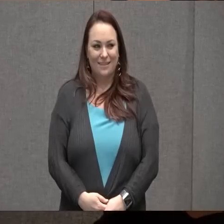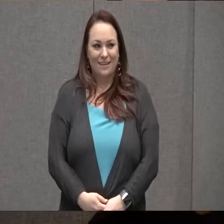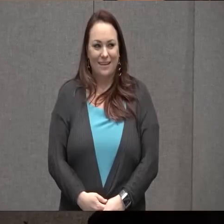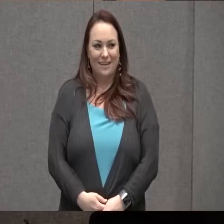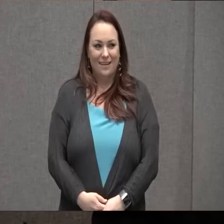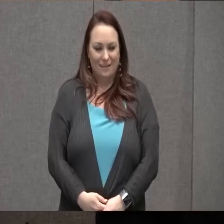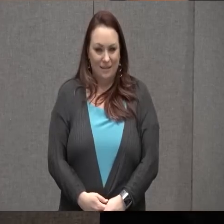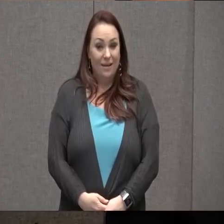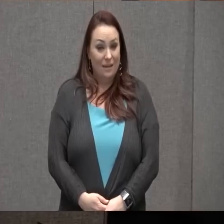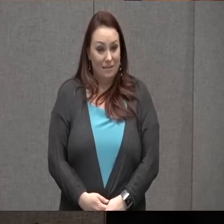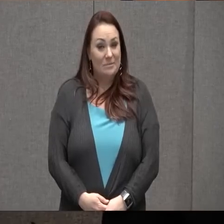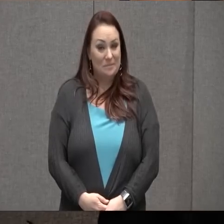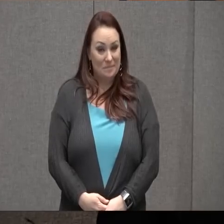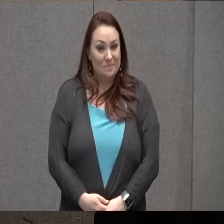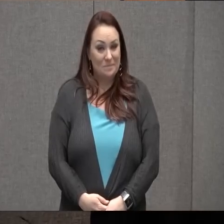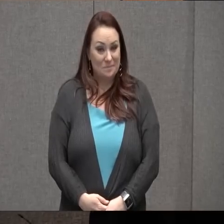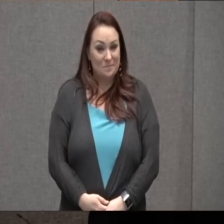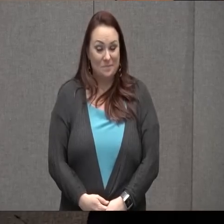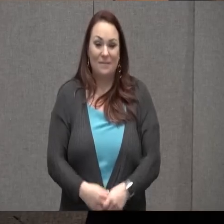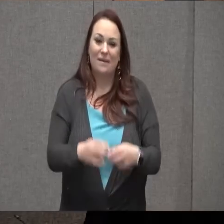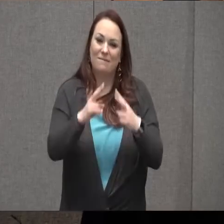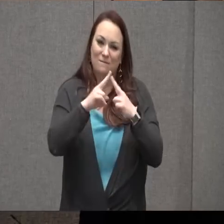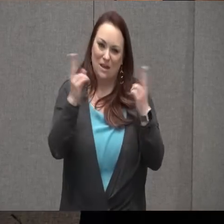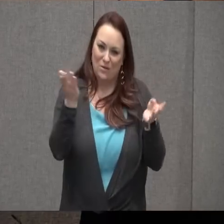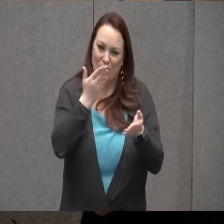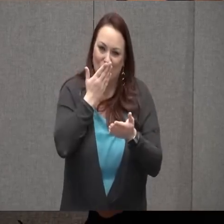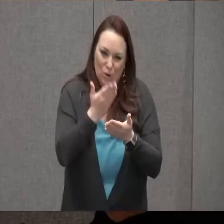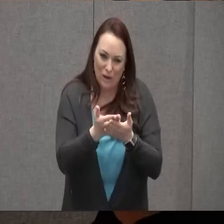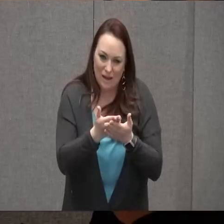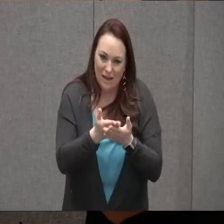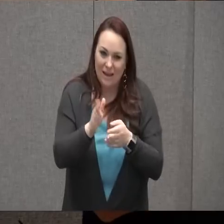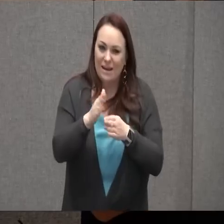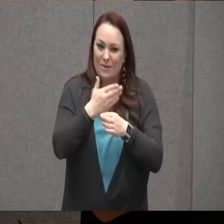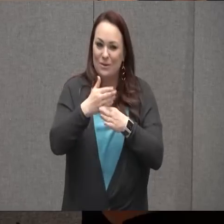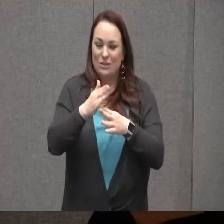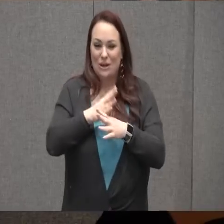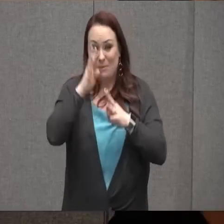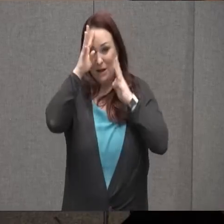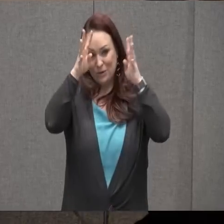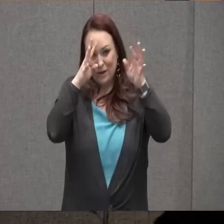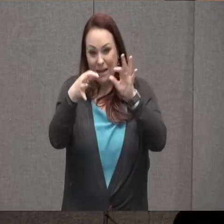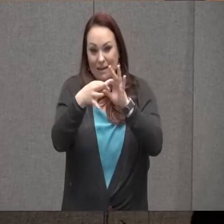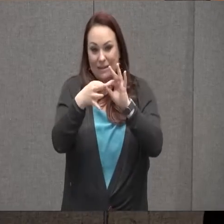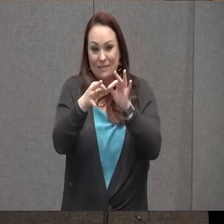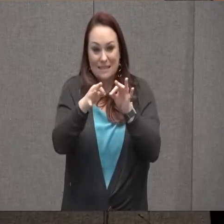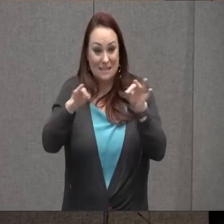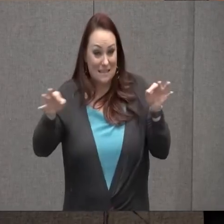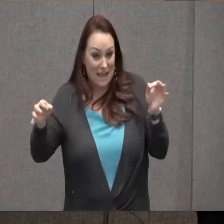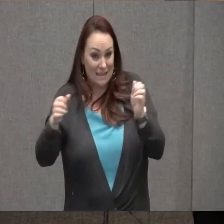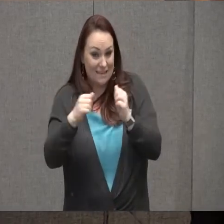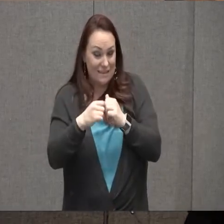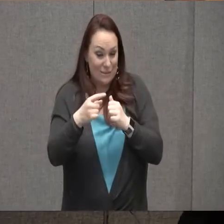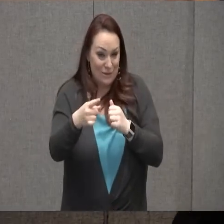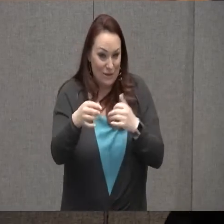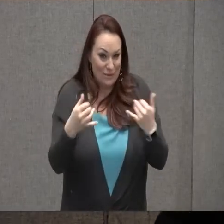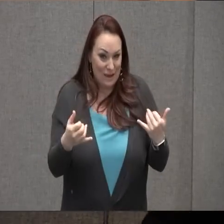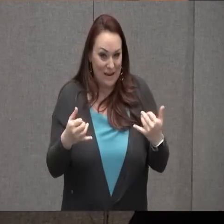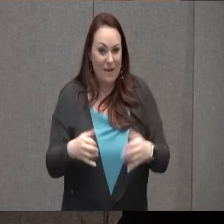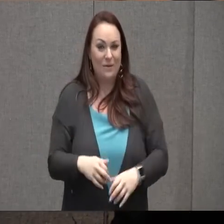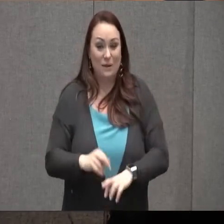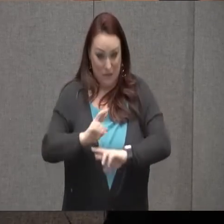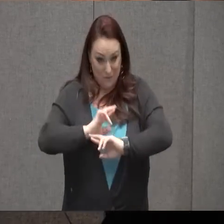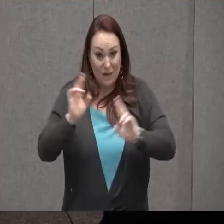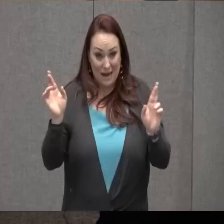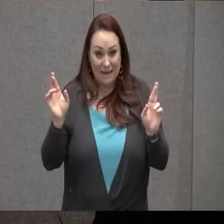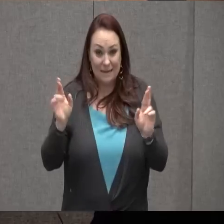Very good. I'm going to share my creative sentence with you right now. You ready? I'm going to go back to that connection